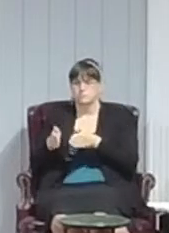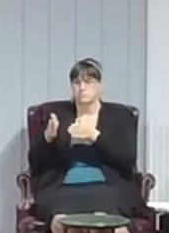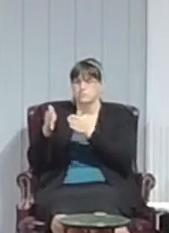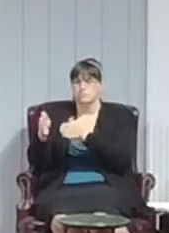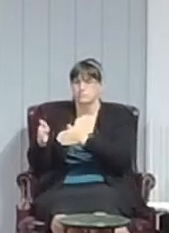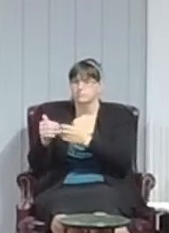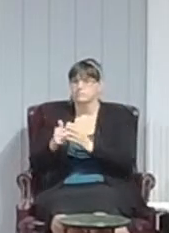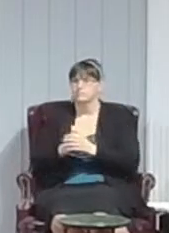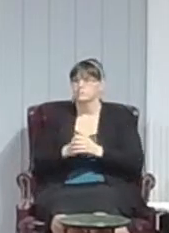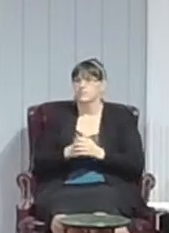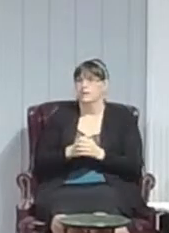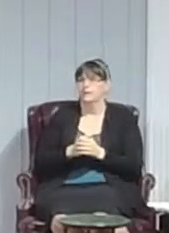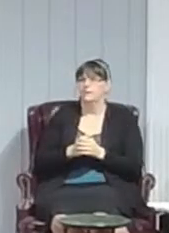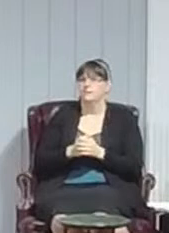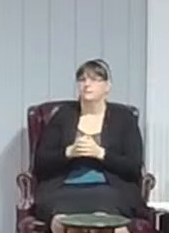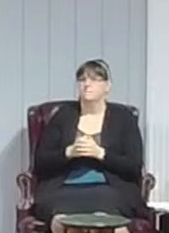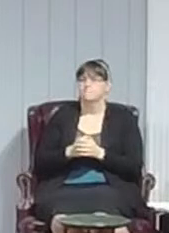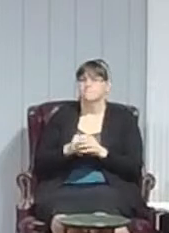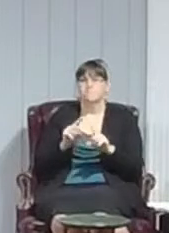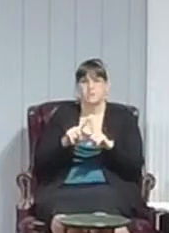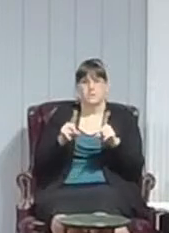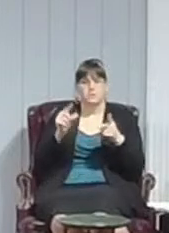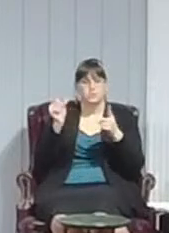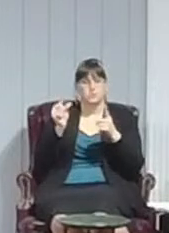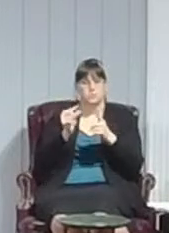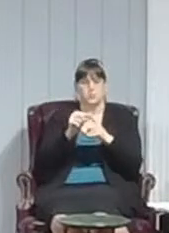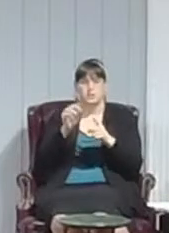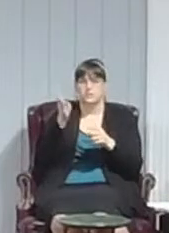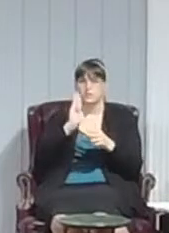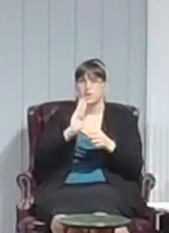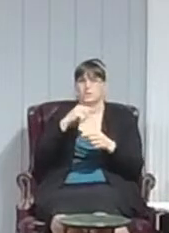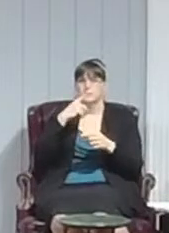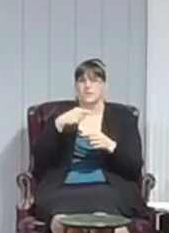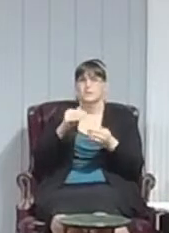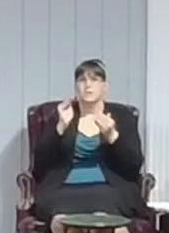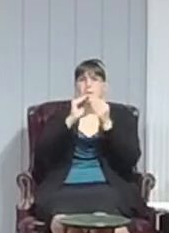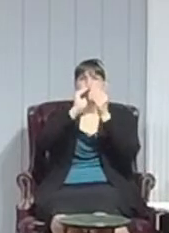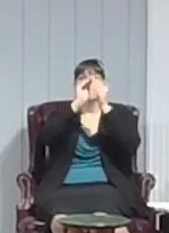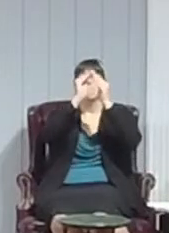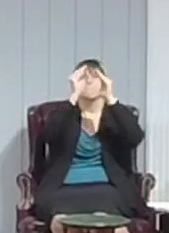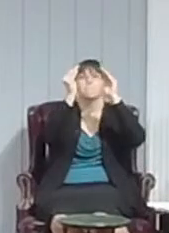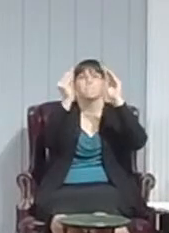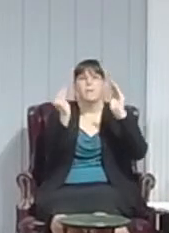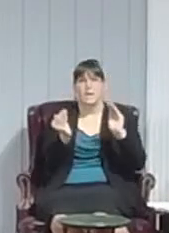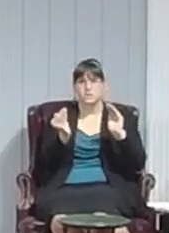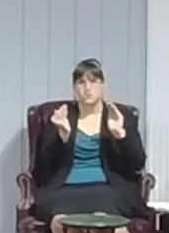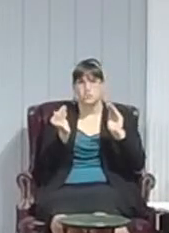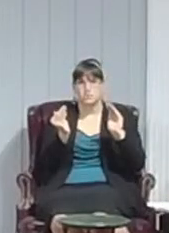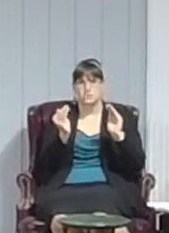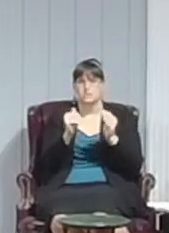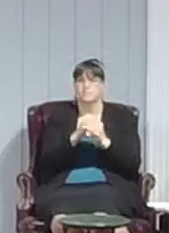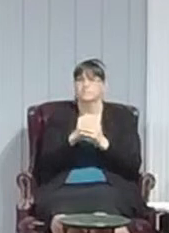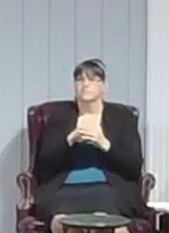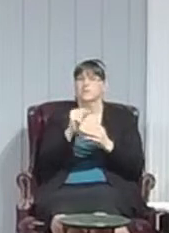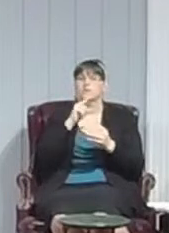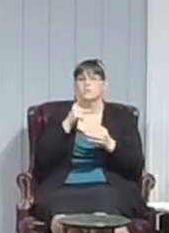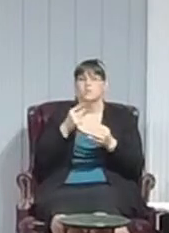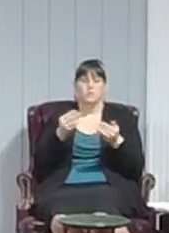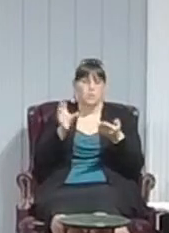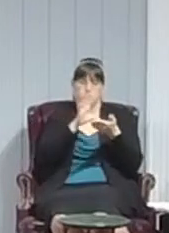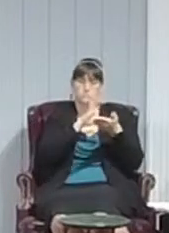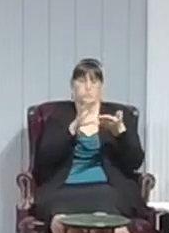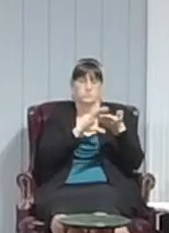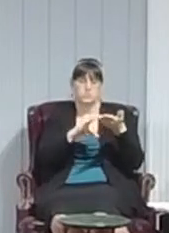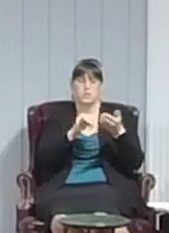So I wanted to, but the Word of God, my Bible says, in my Father's house are many mansions. And so I wanted to look that up